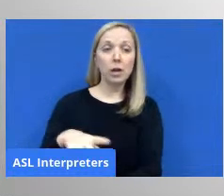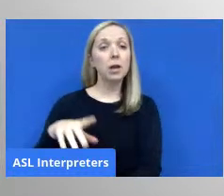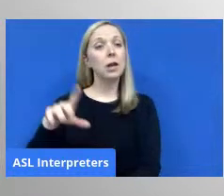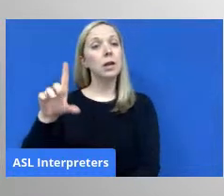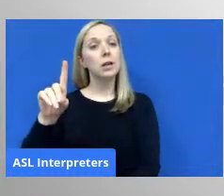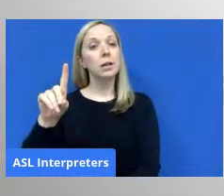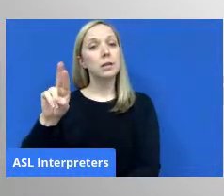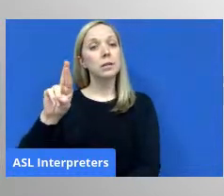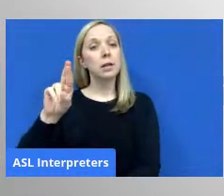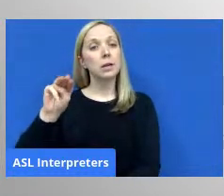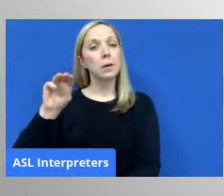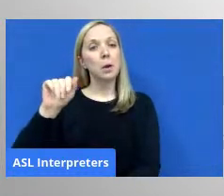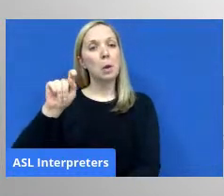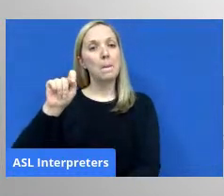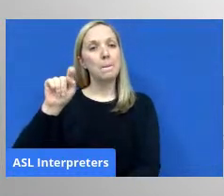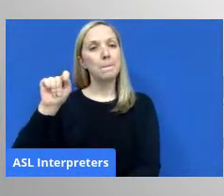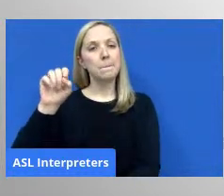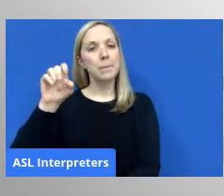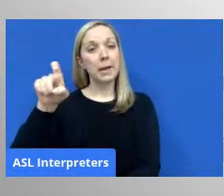Dr. Mattis.